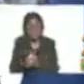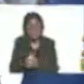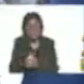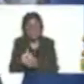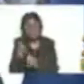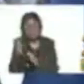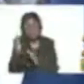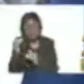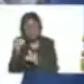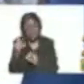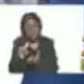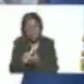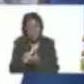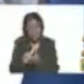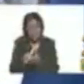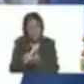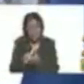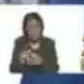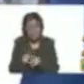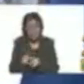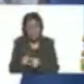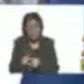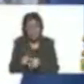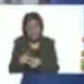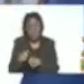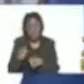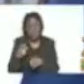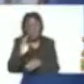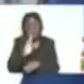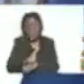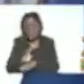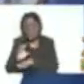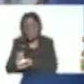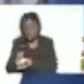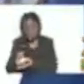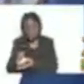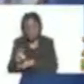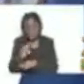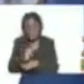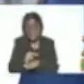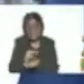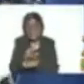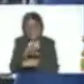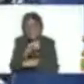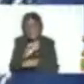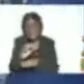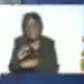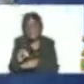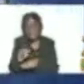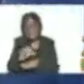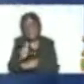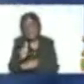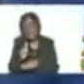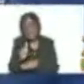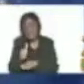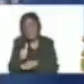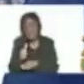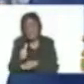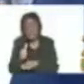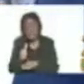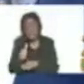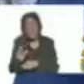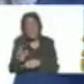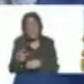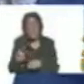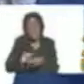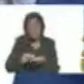look for that. Also on our website in BritishColonialNassau.com will be another an employment button. So it'll be called the career button.